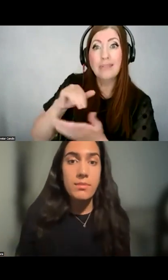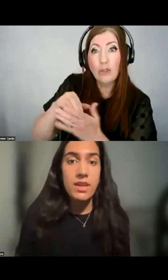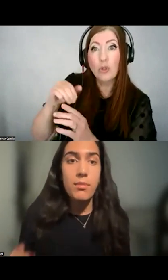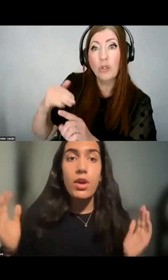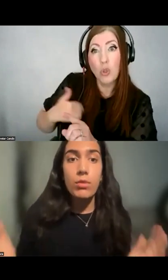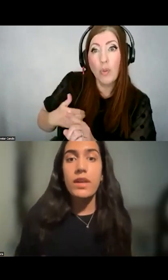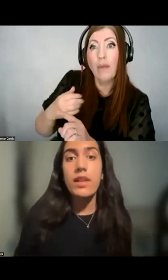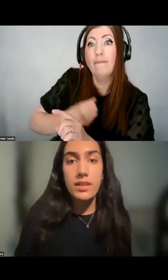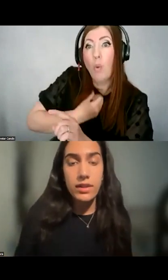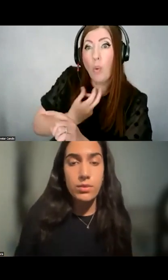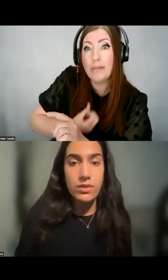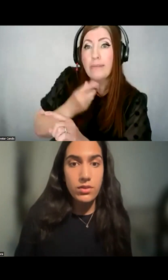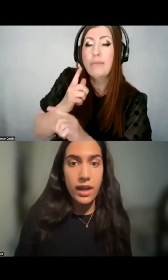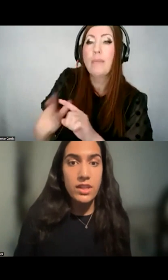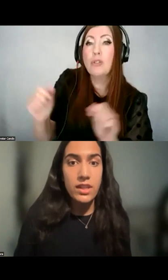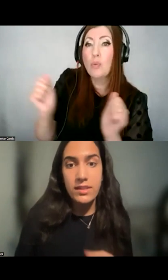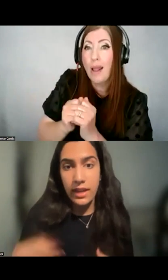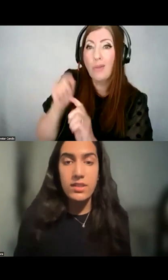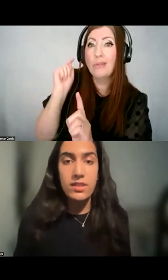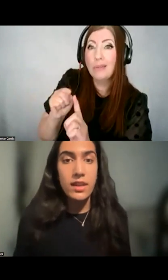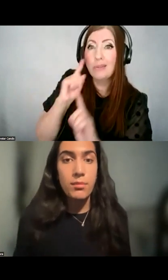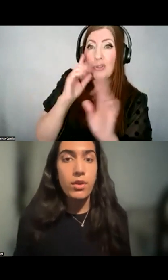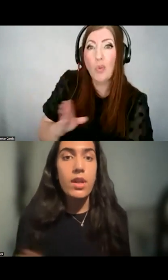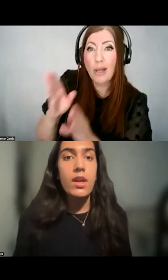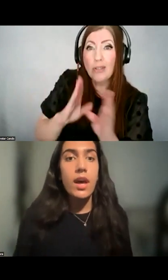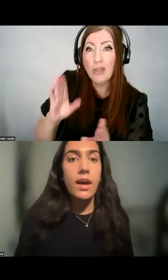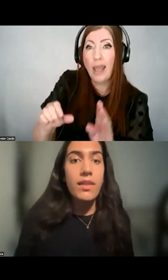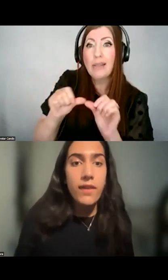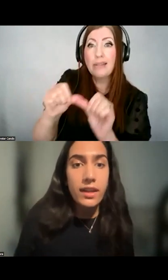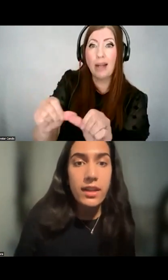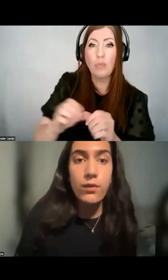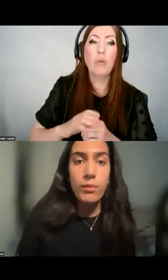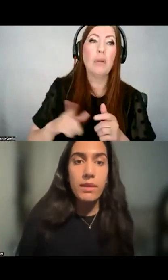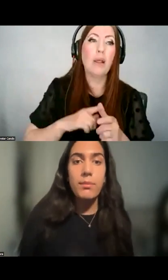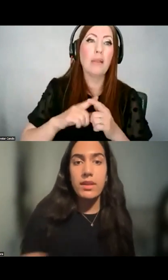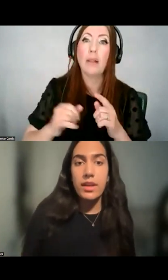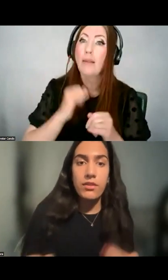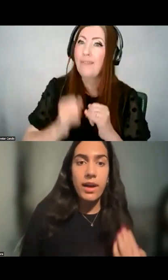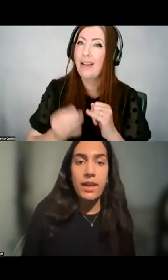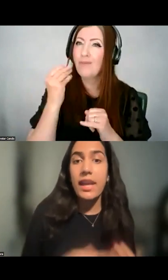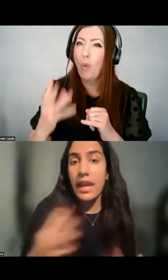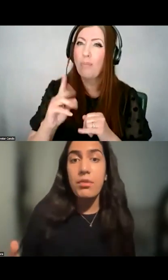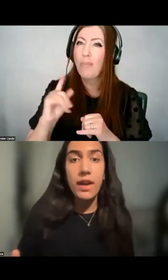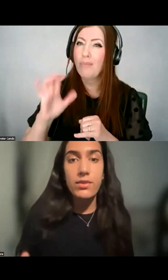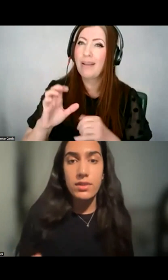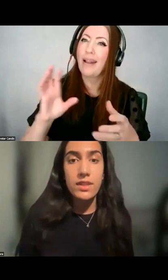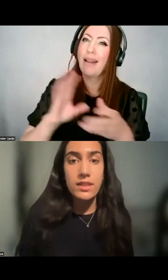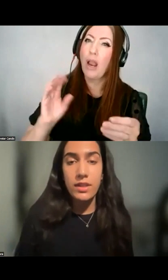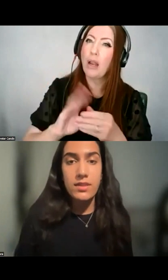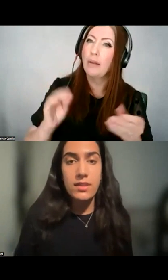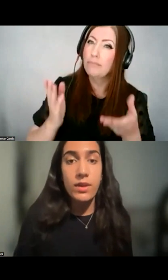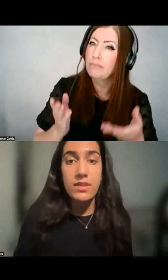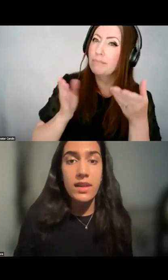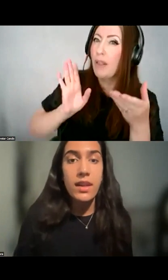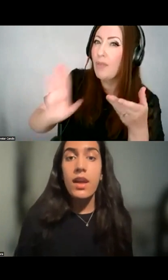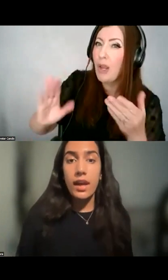the same time moving collectively towards a strategy that is actually sustainable. And then finally, informing the public narrative by, again, amplifying those lived